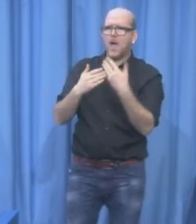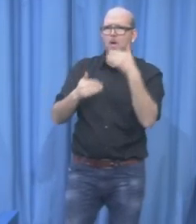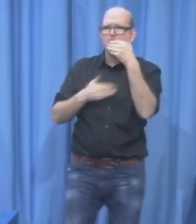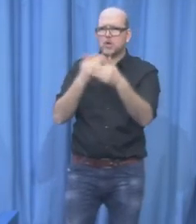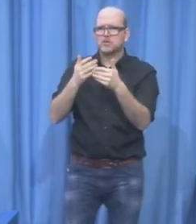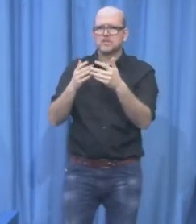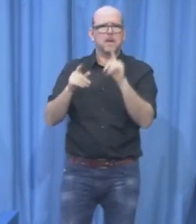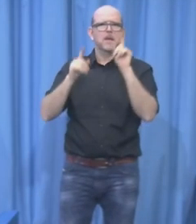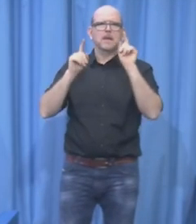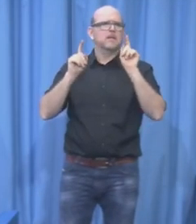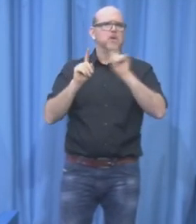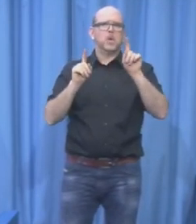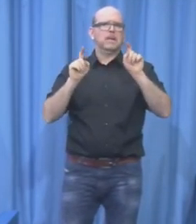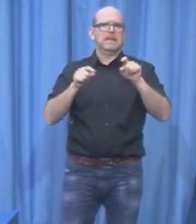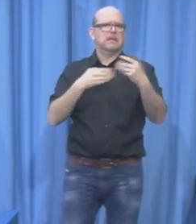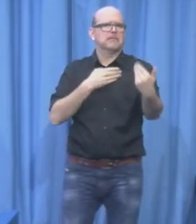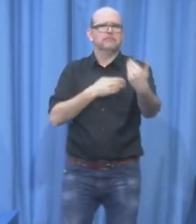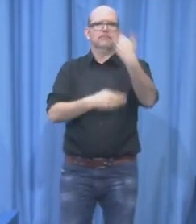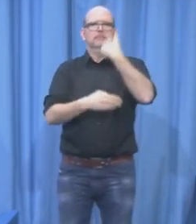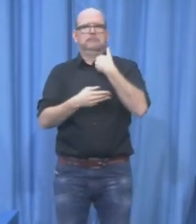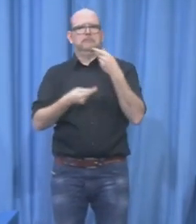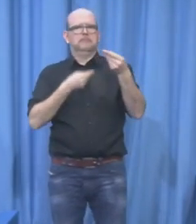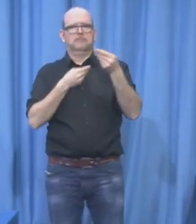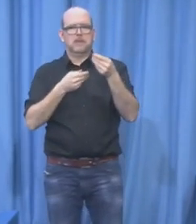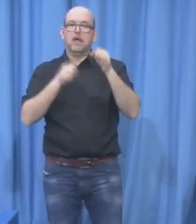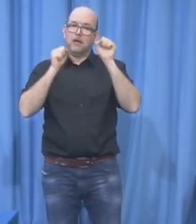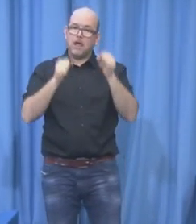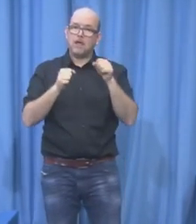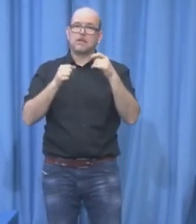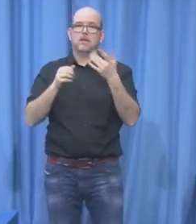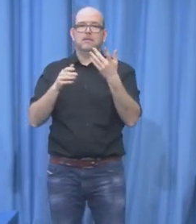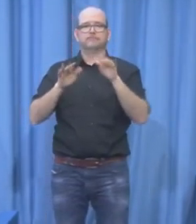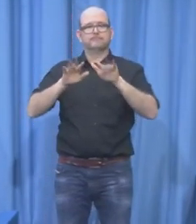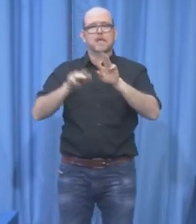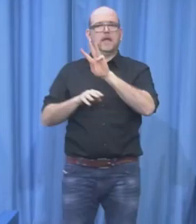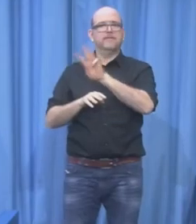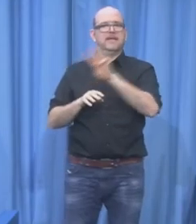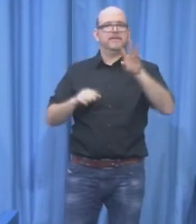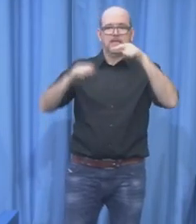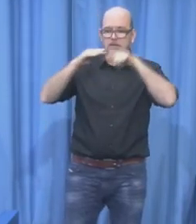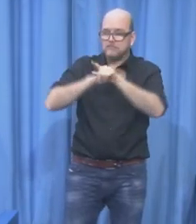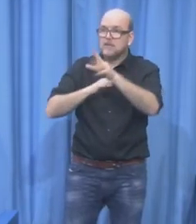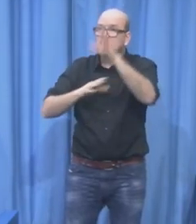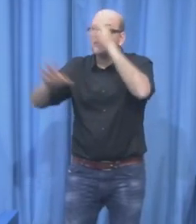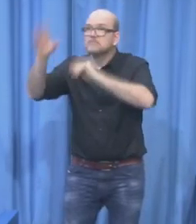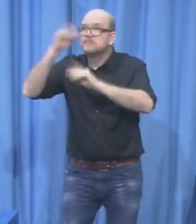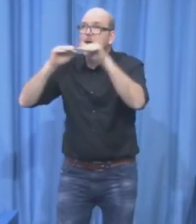So that's it. I'm out of time. So thank you so much for listening.